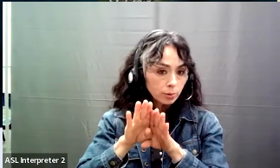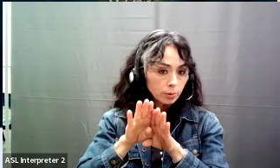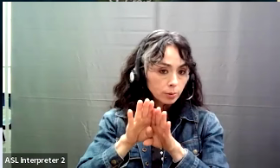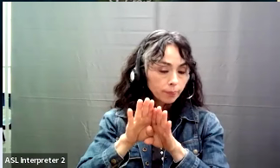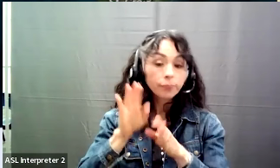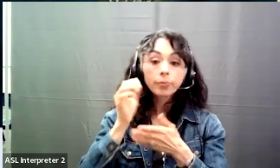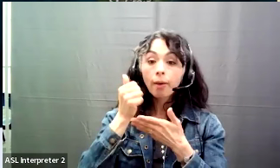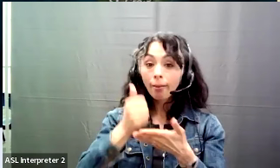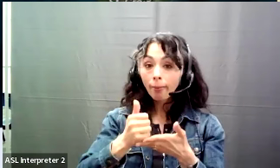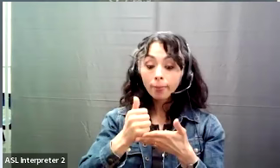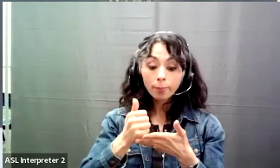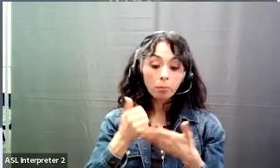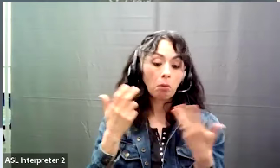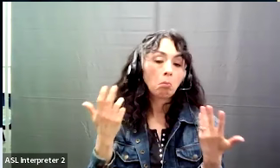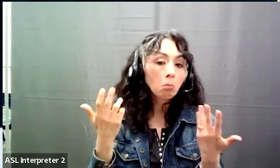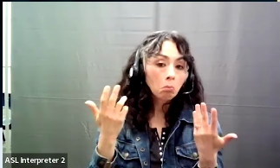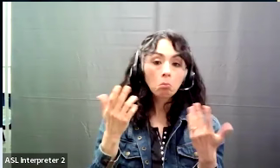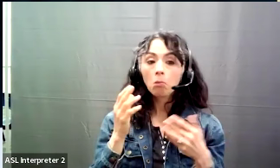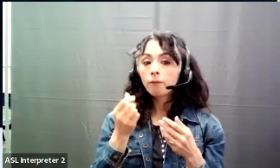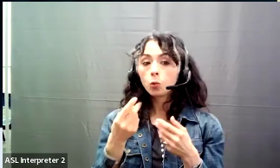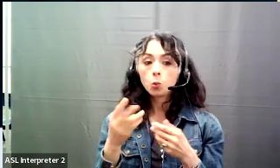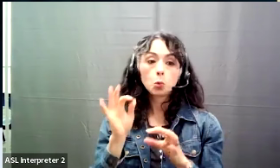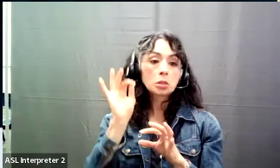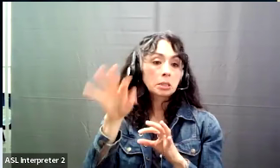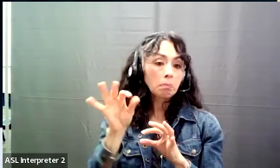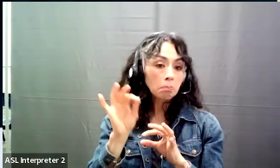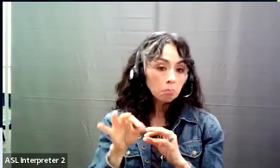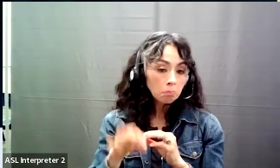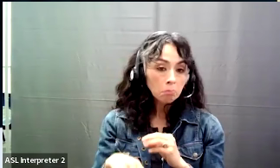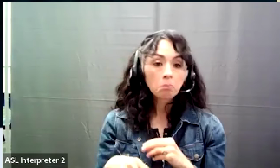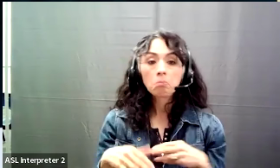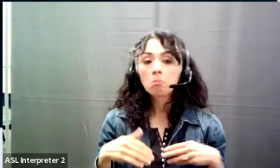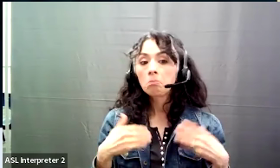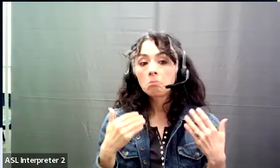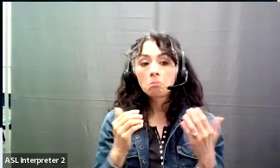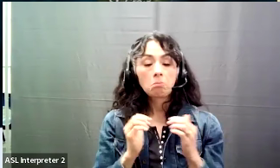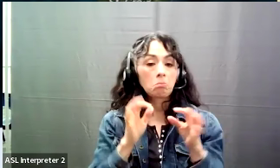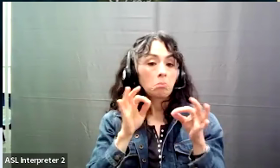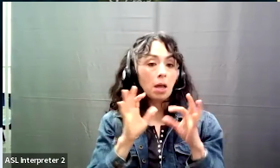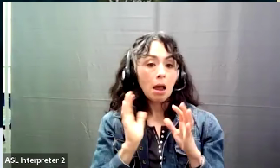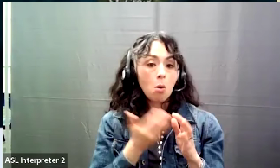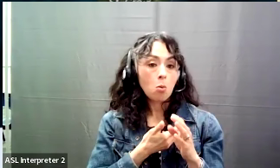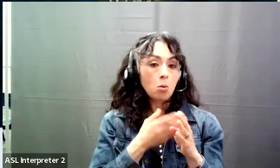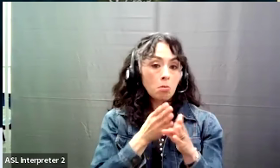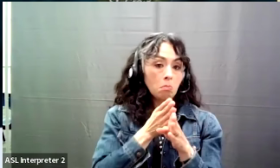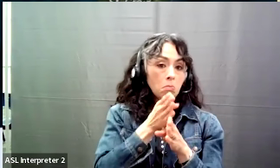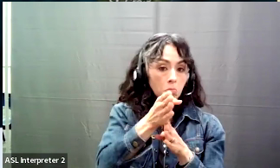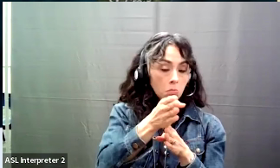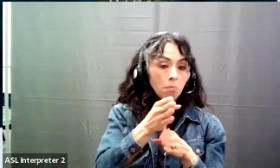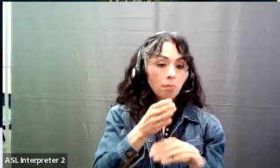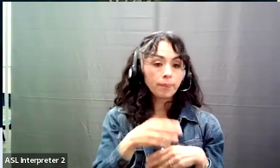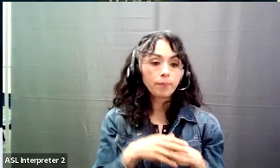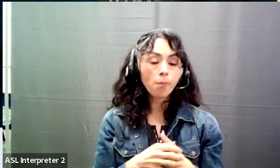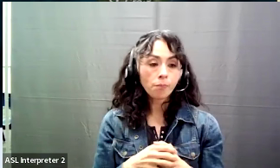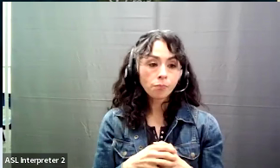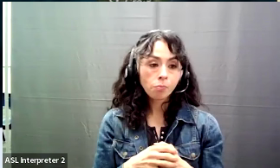and log out properly. And of course, in the help, we have information on how we can